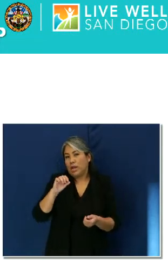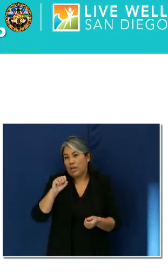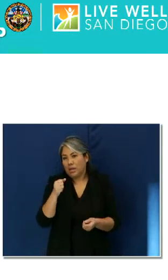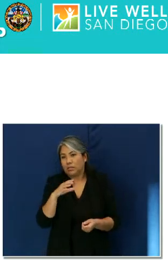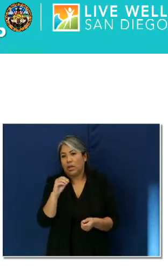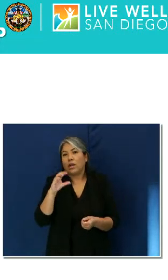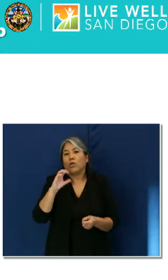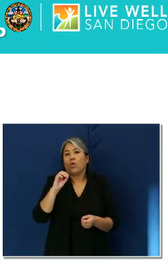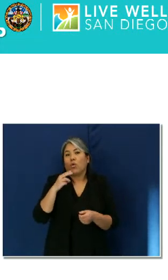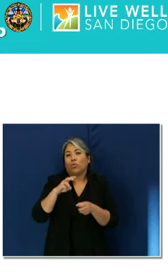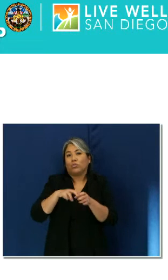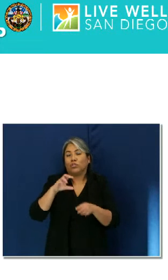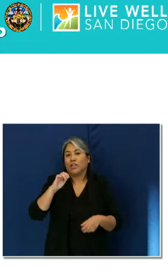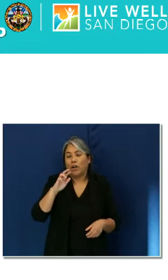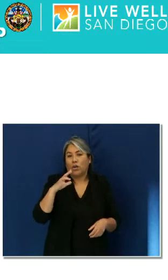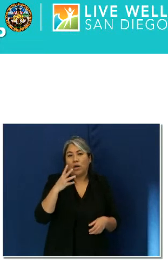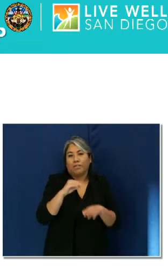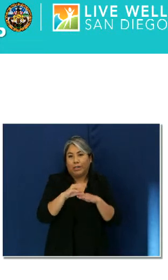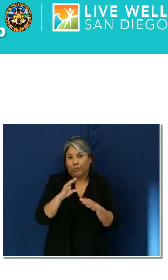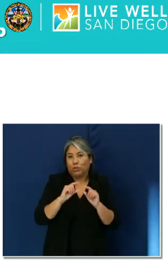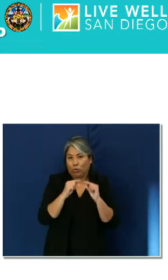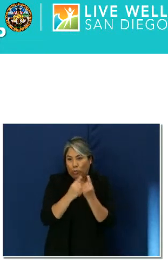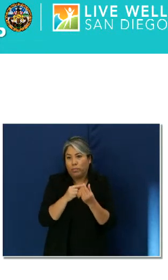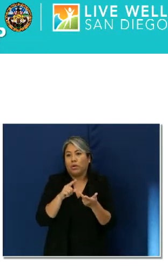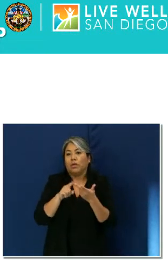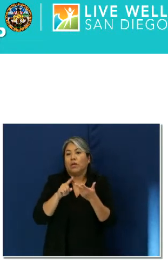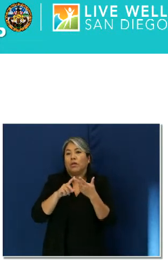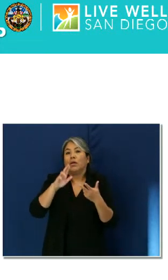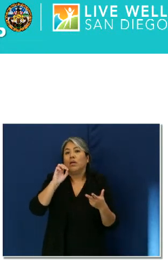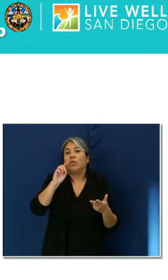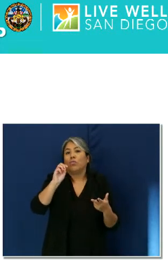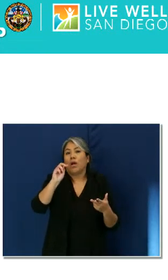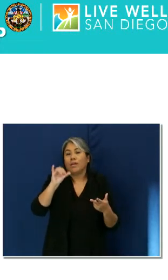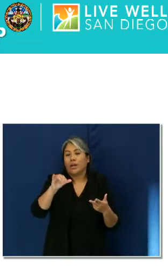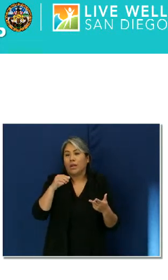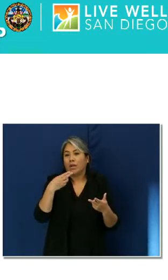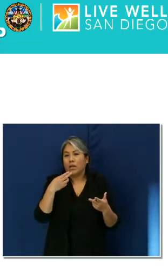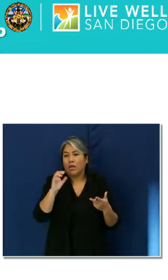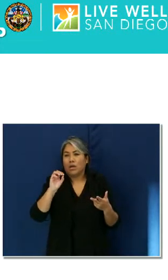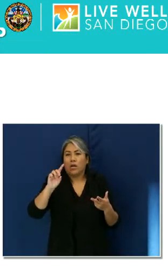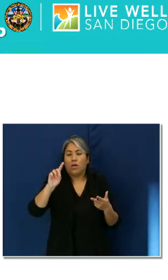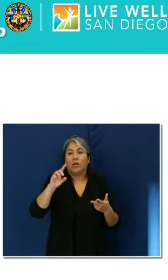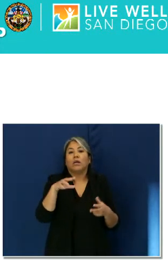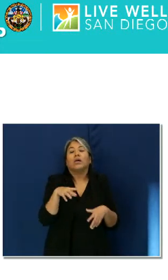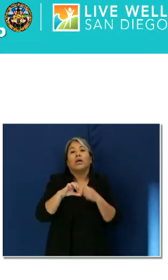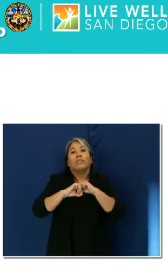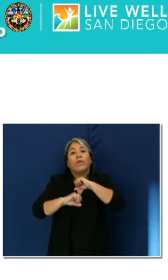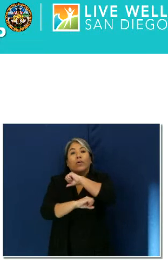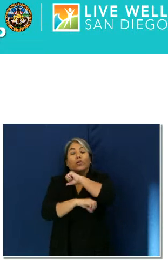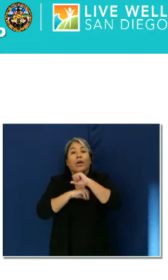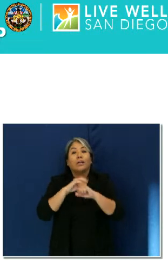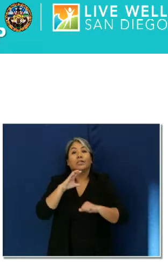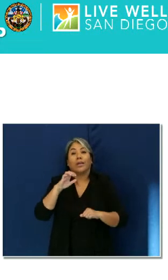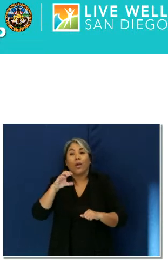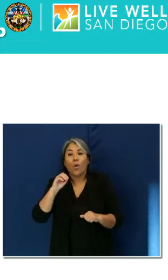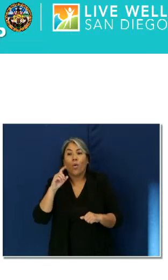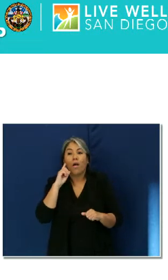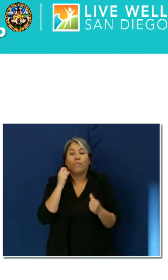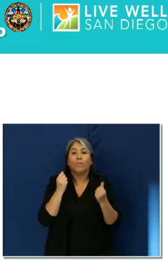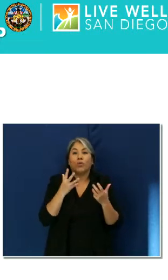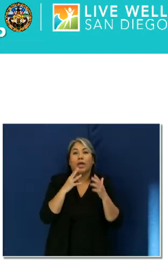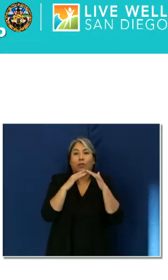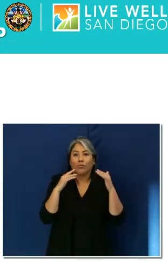COVID-19 Advisory Group, as well as Dr. Rodney Hood, the founder and CEO of the Multicultural Health